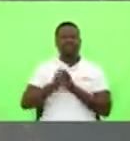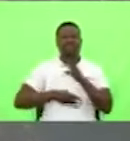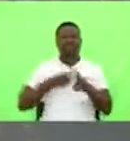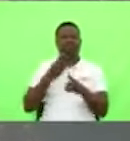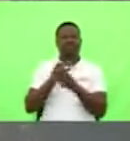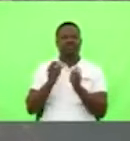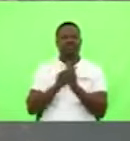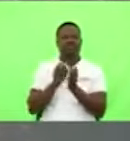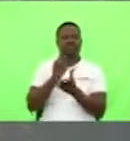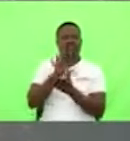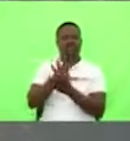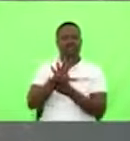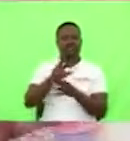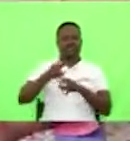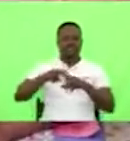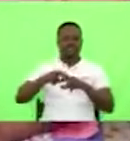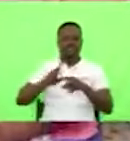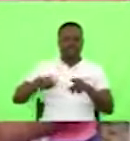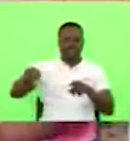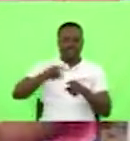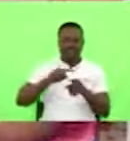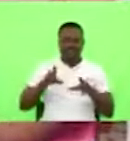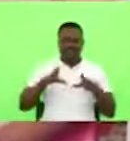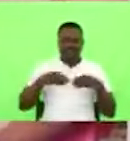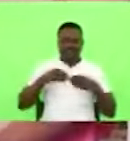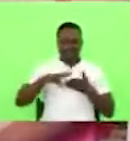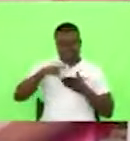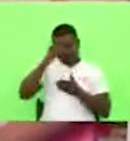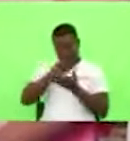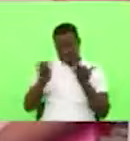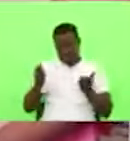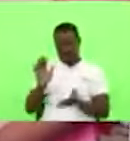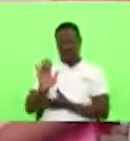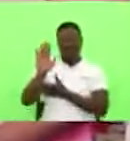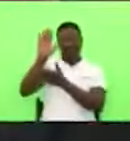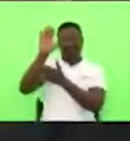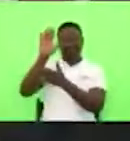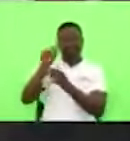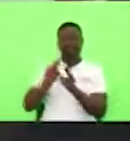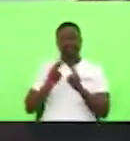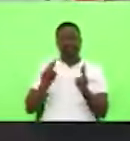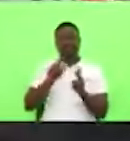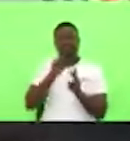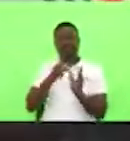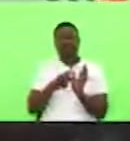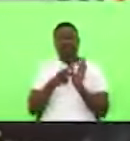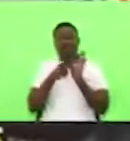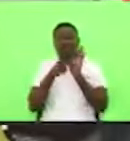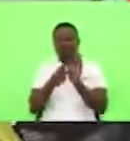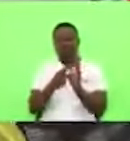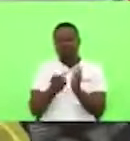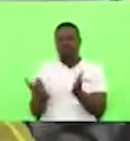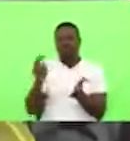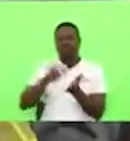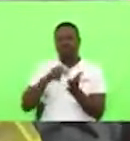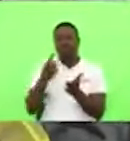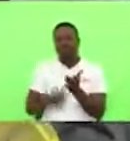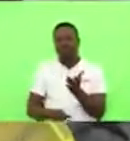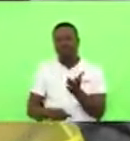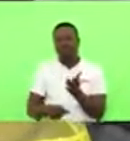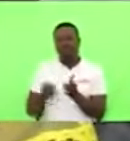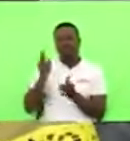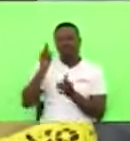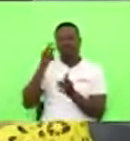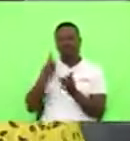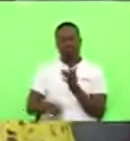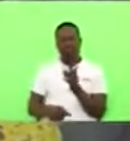you have gotten something this morning? Let me see by show of hands. So what is the real proof of the resurrection? The legacy.